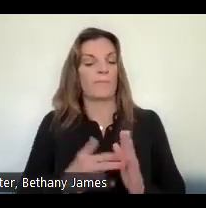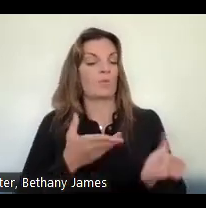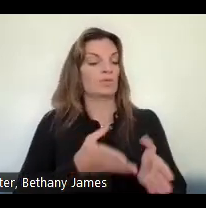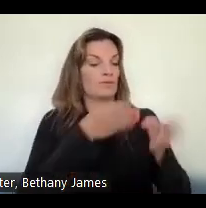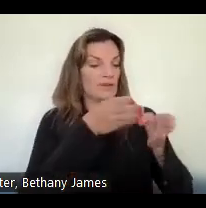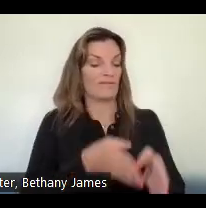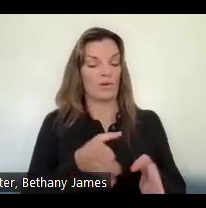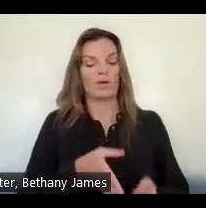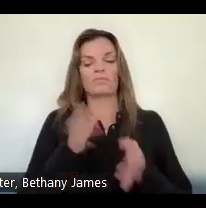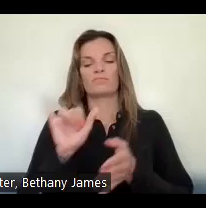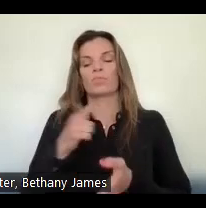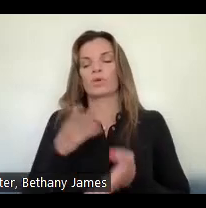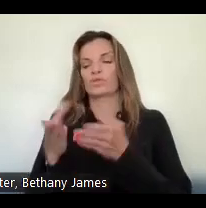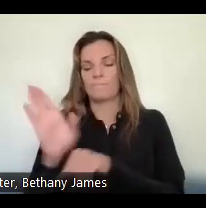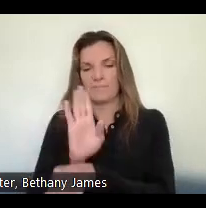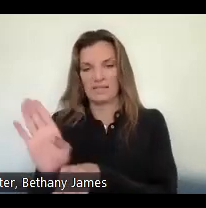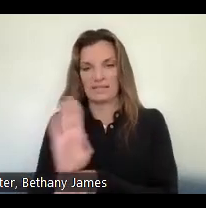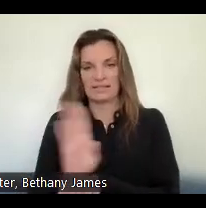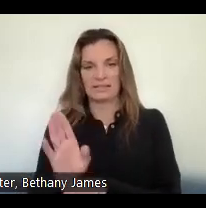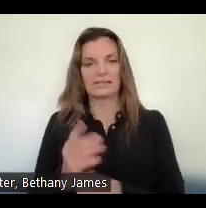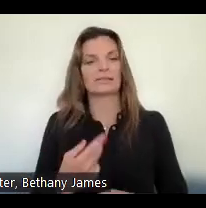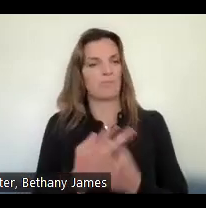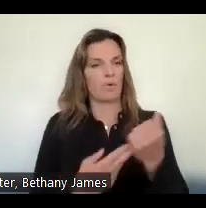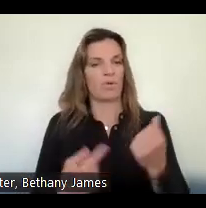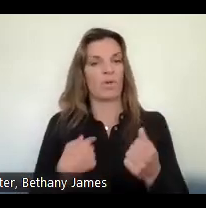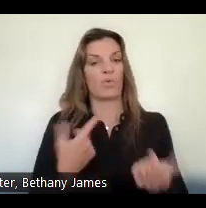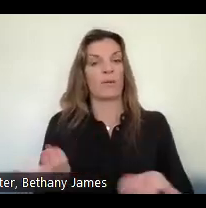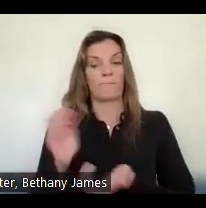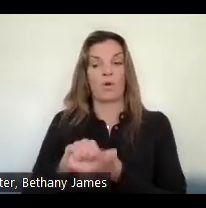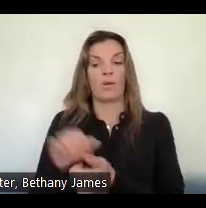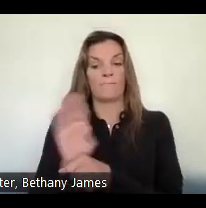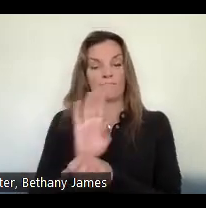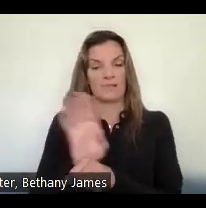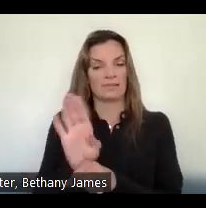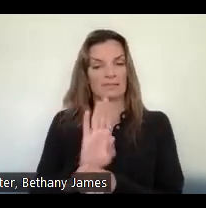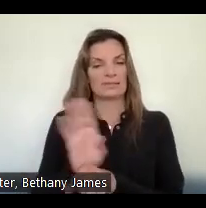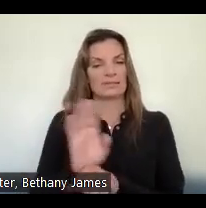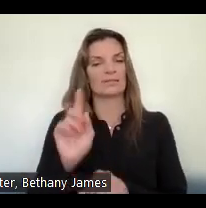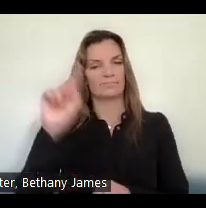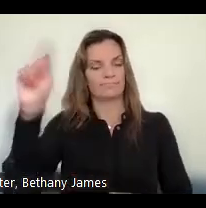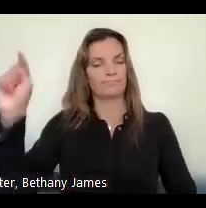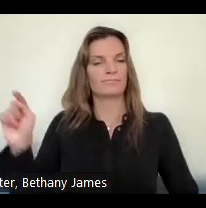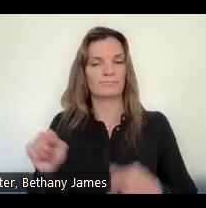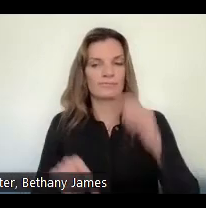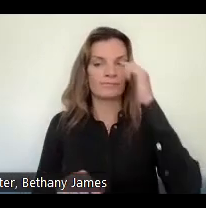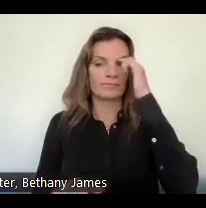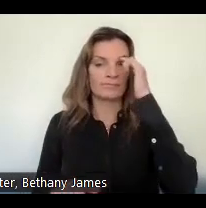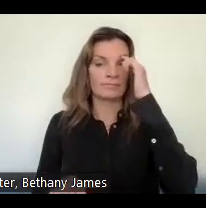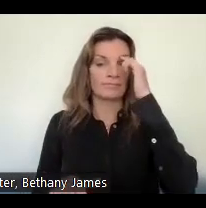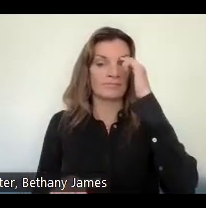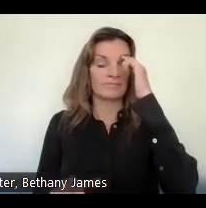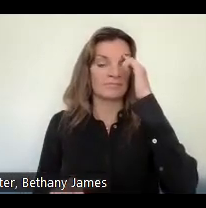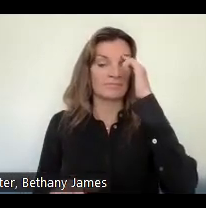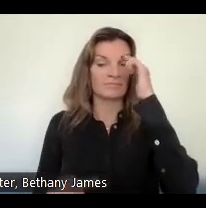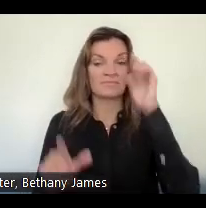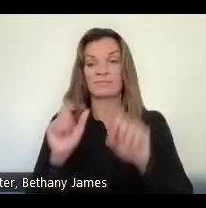individuals and then we also serve businesses. And we partner with these businesses within the community. And so one thing too, even working